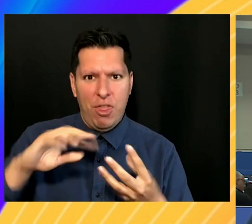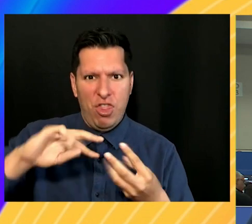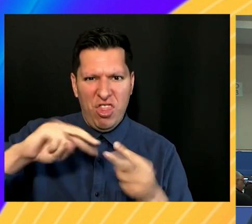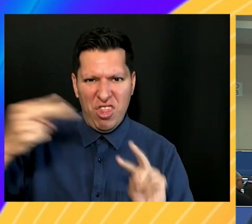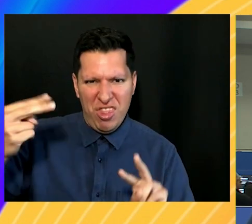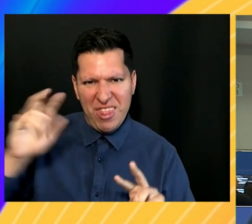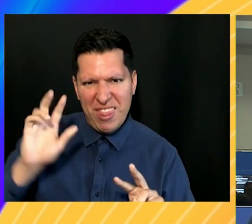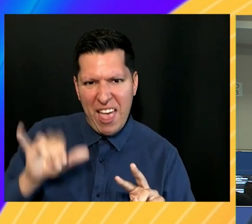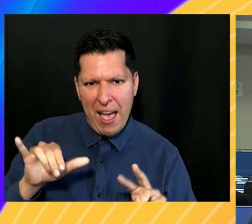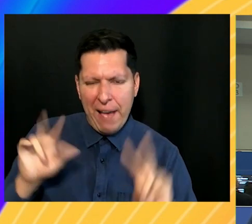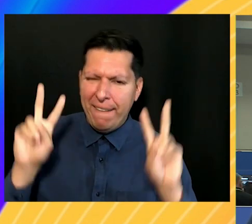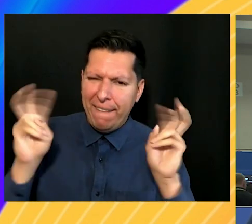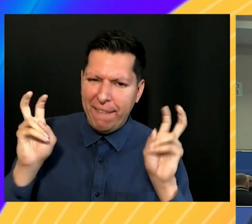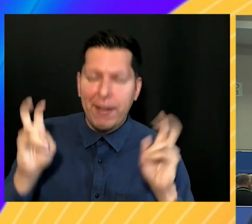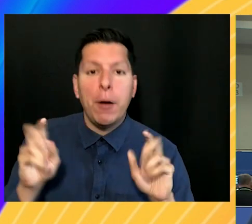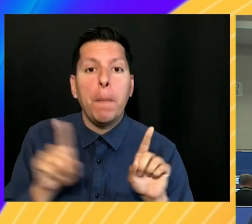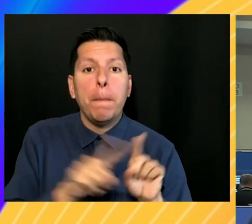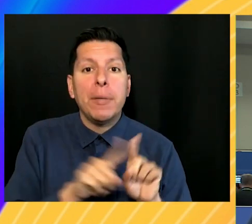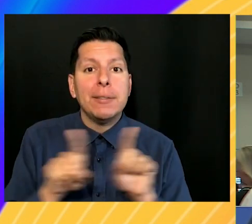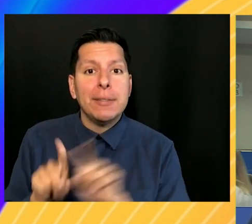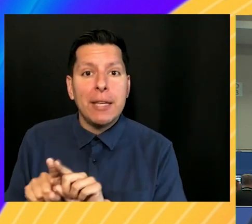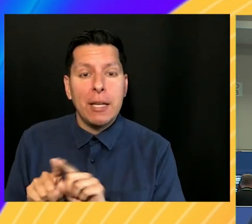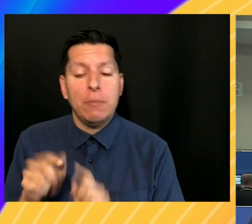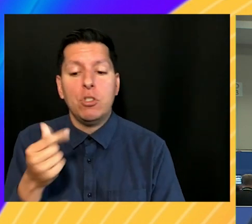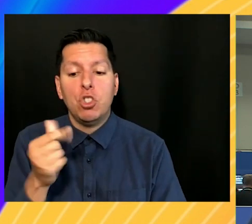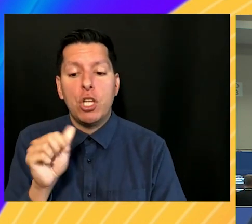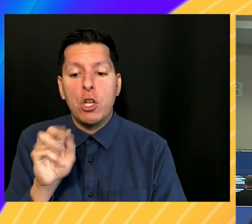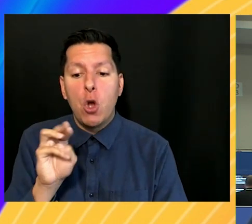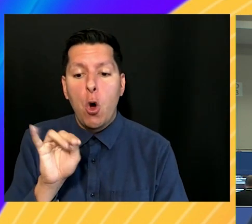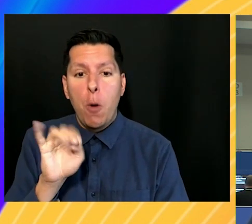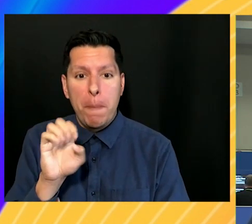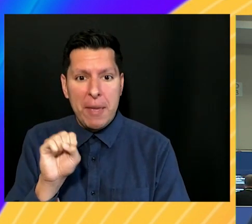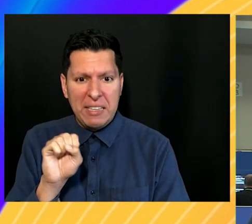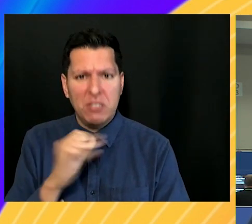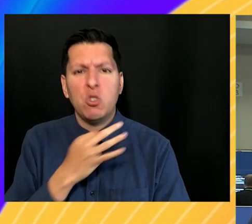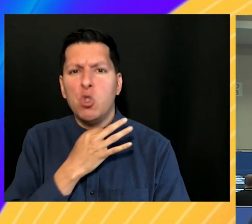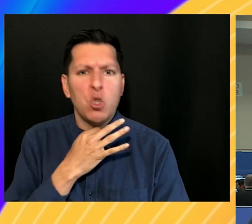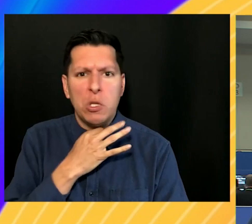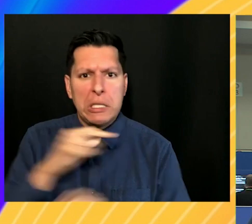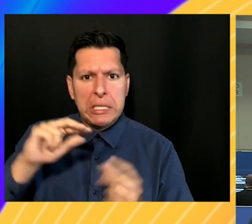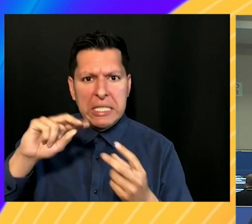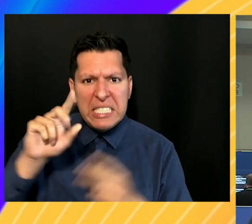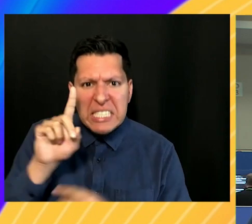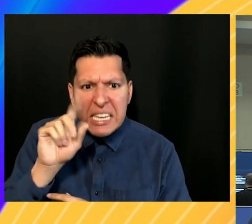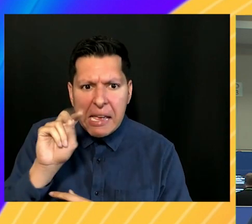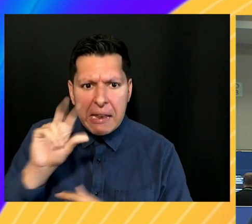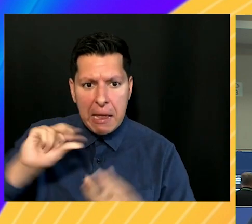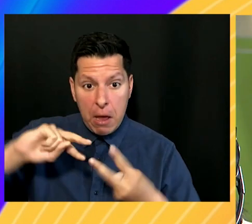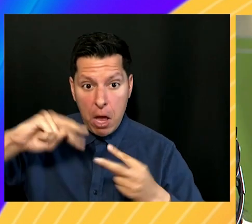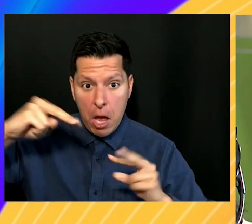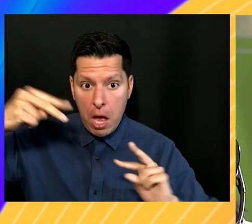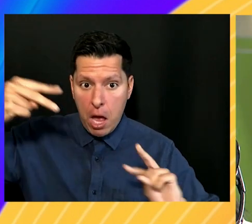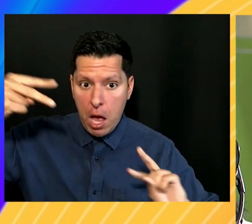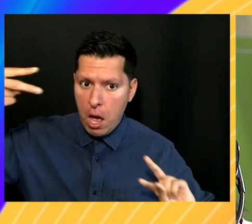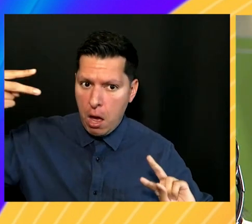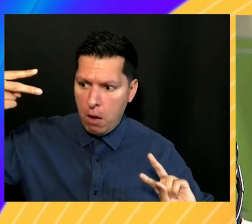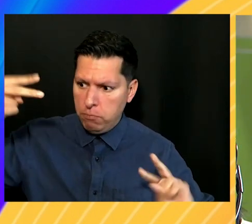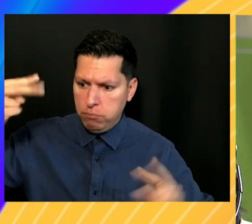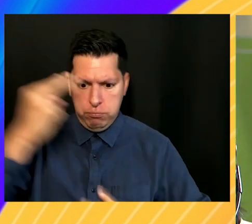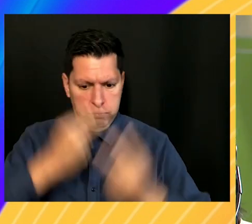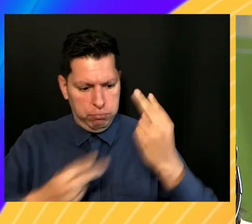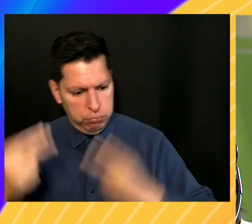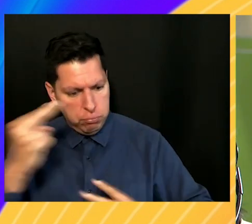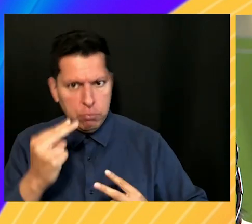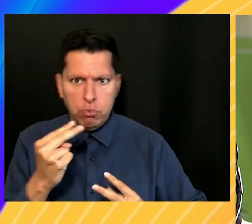do in genomics really is we want to understand how those DNA sequences are affecting the way we look, or our disease state,